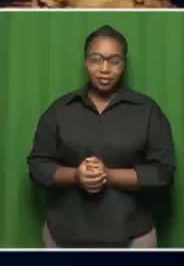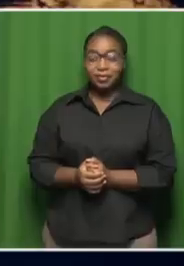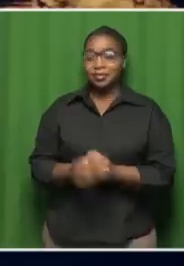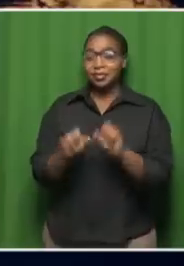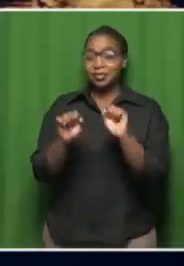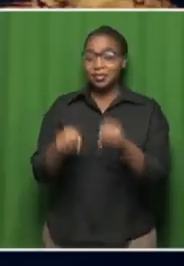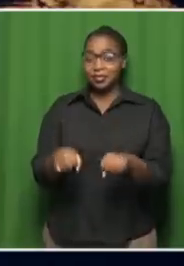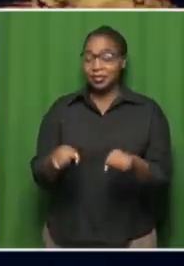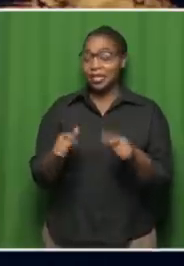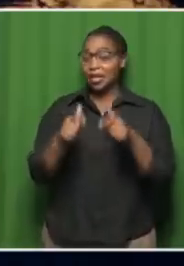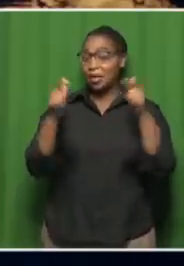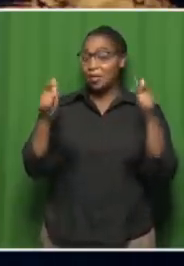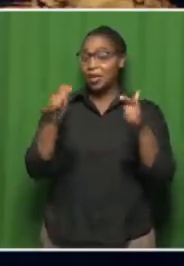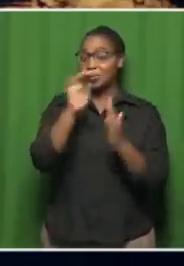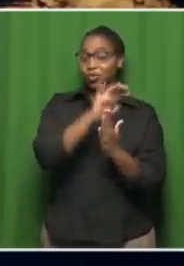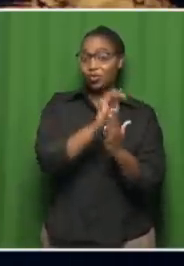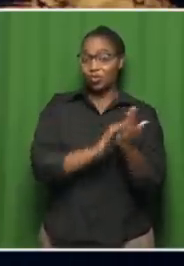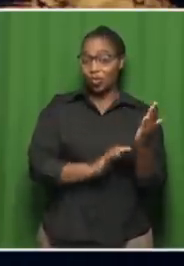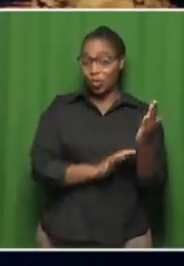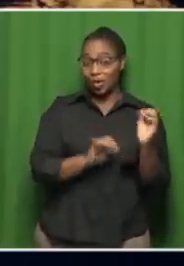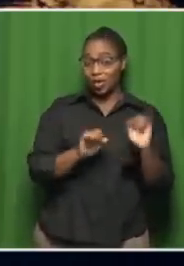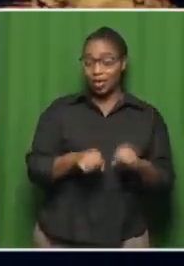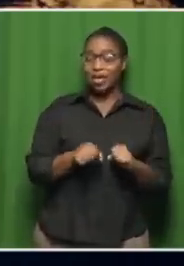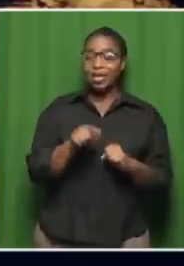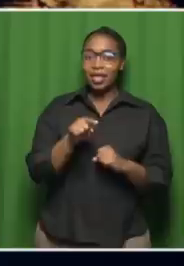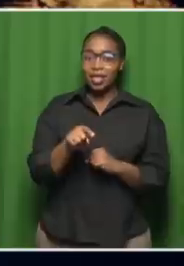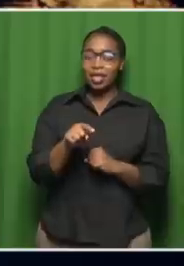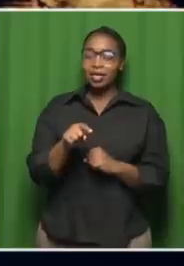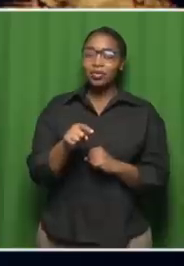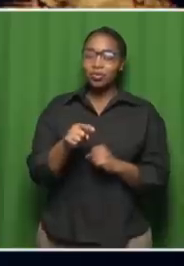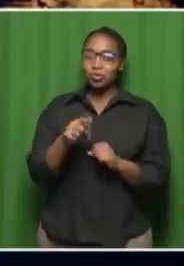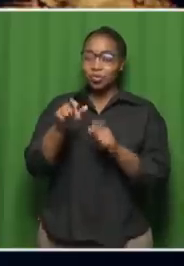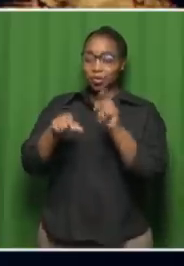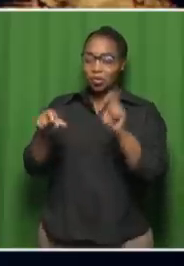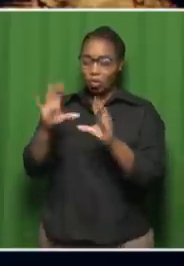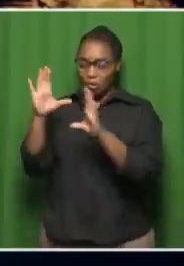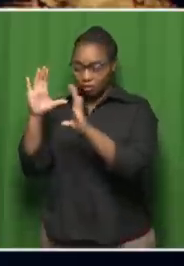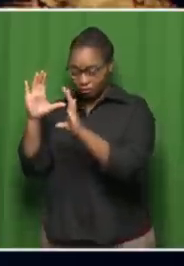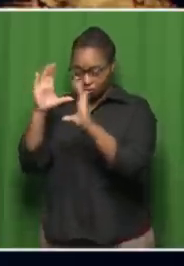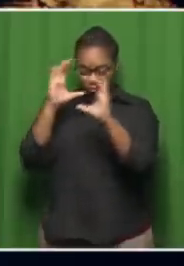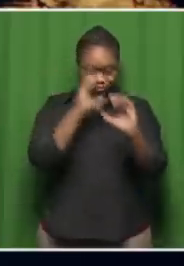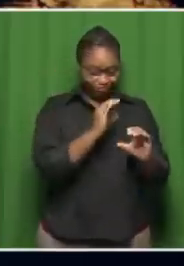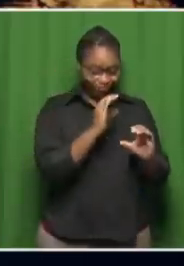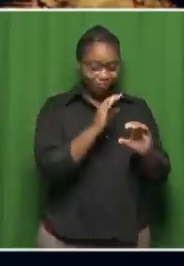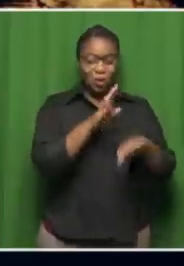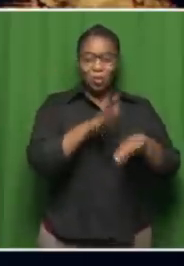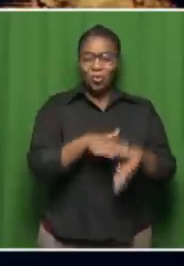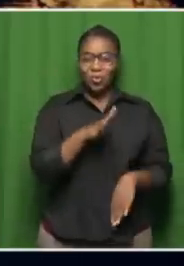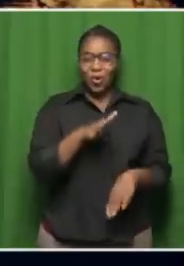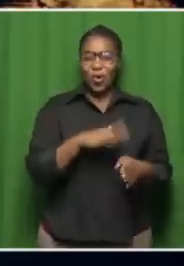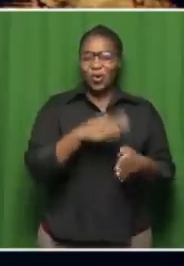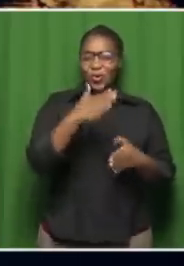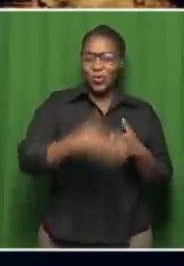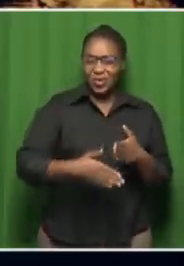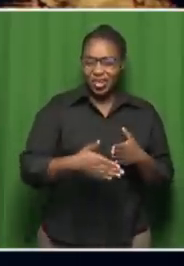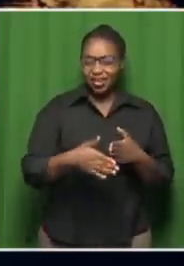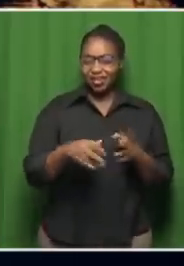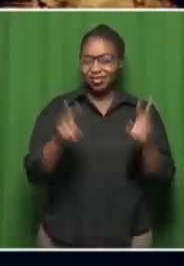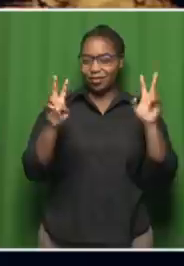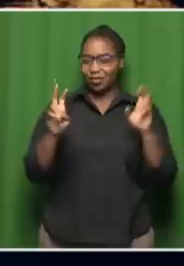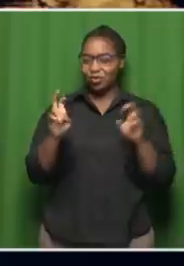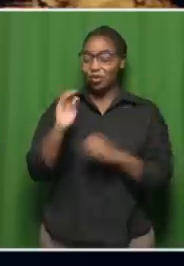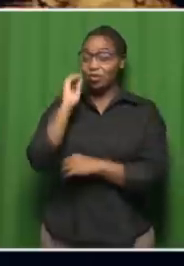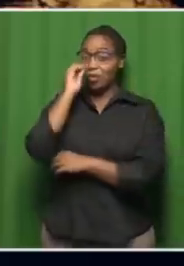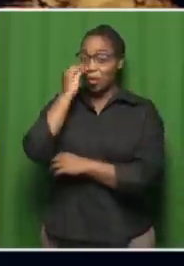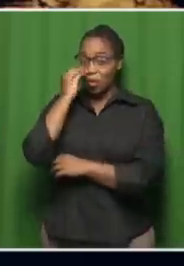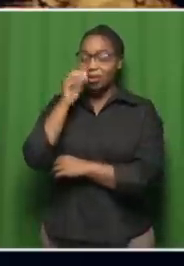Of course, the big story, however, that is certainly going to be consuming the weekend with regard to news, that of course is the ANC going